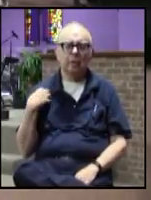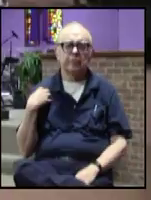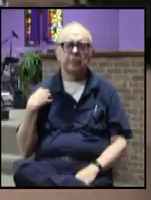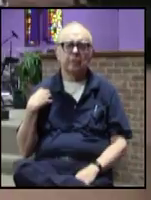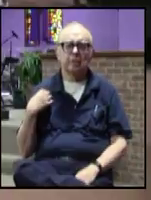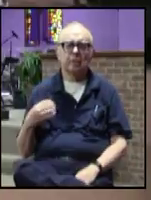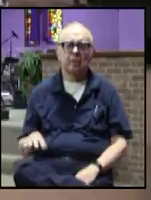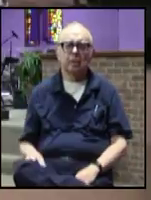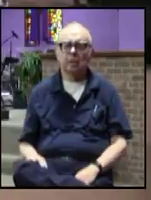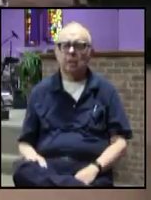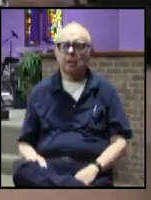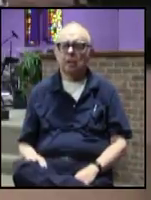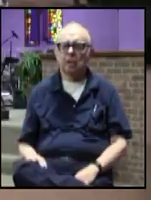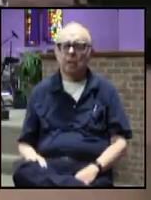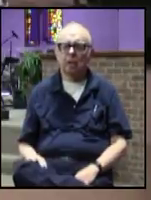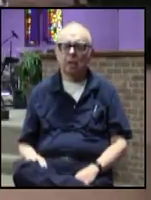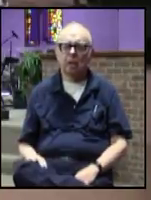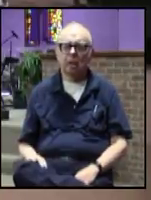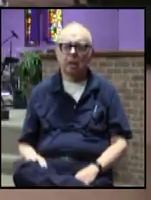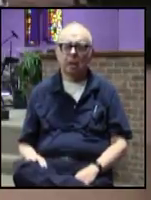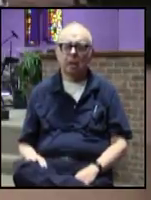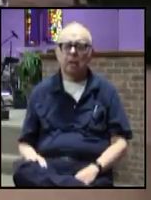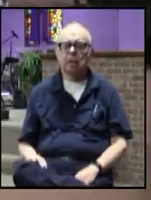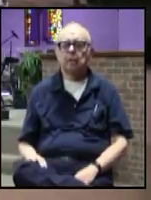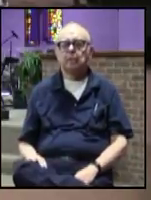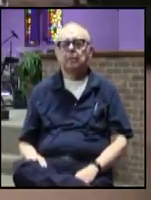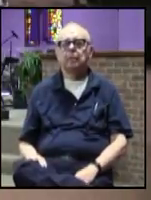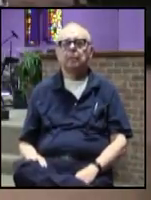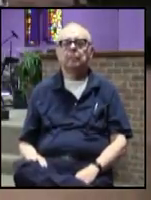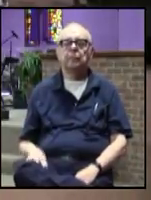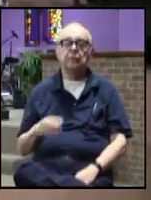You brown noser.